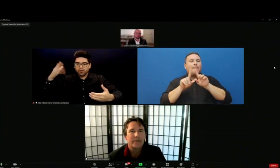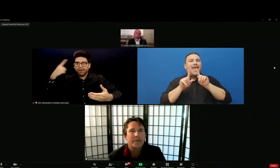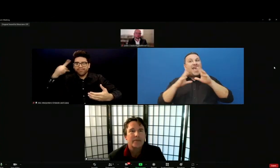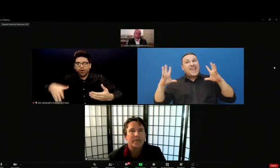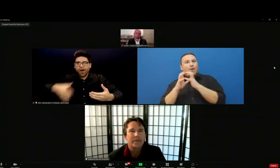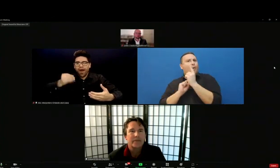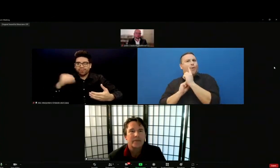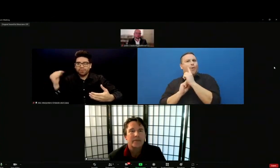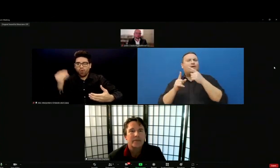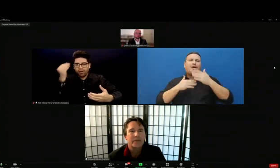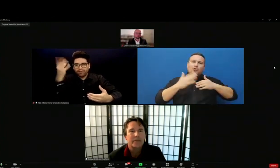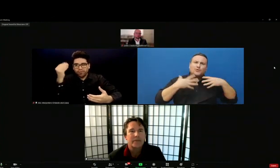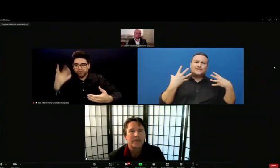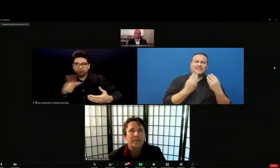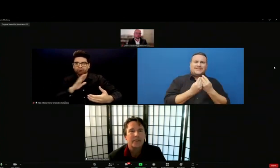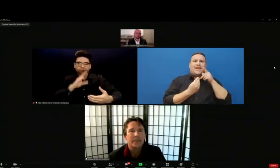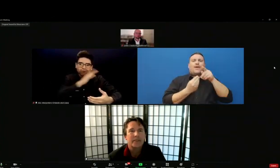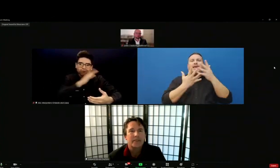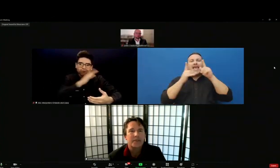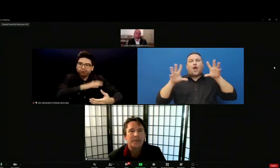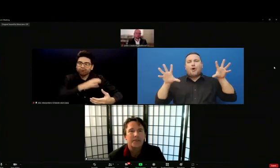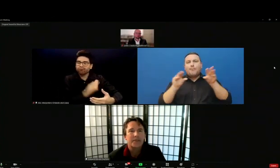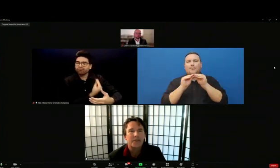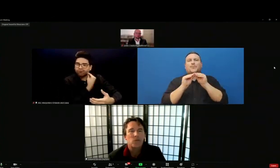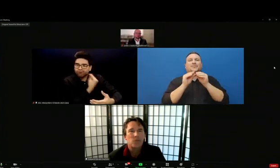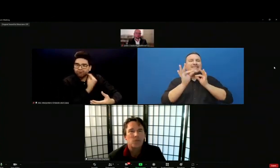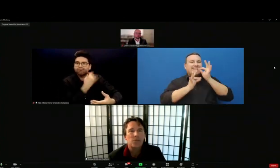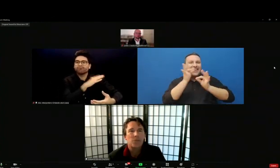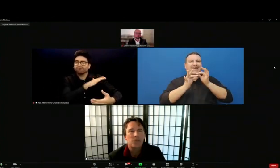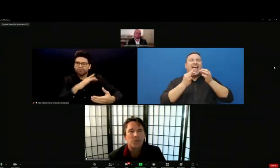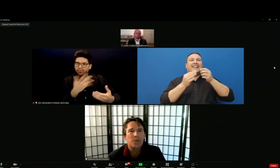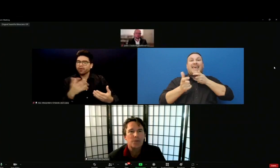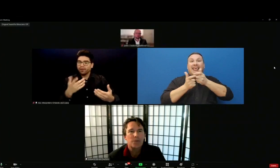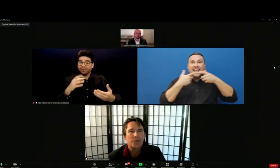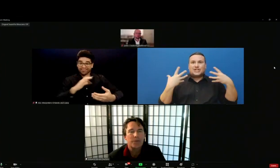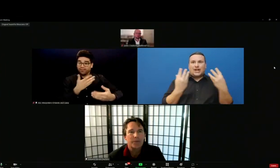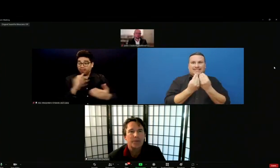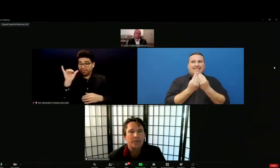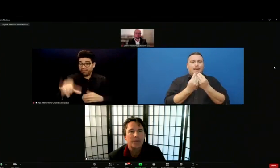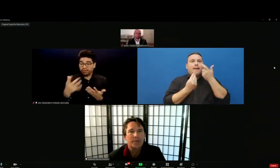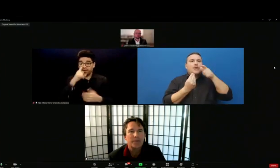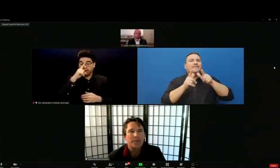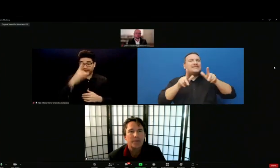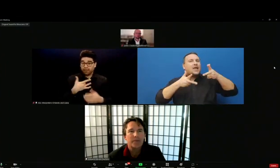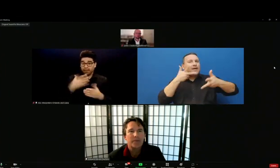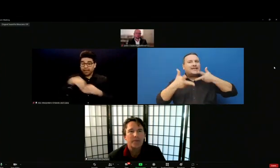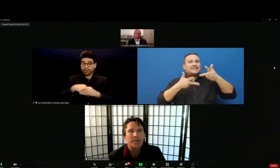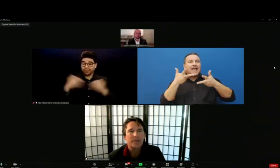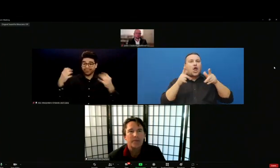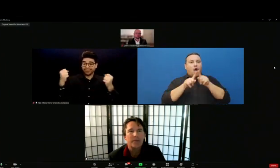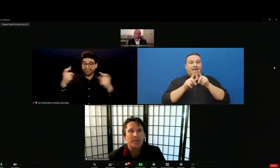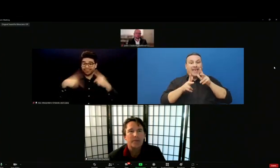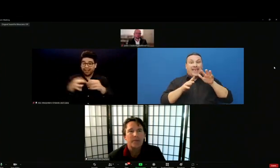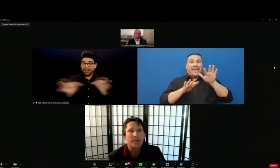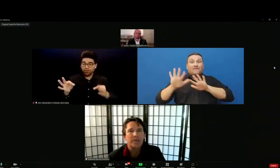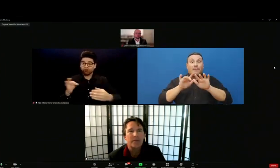mean by communicative efficiency and by clustering related meanings closer together, that in sign languages, these upcoming information